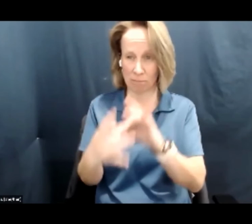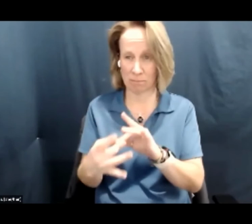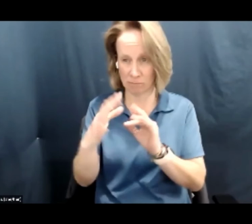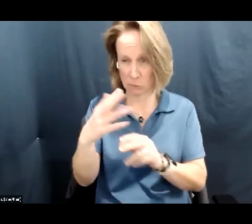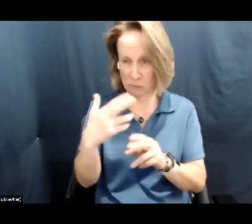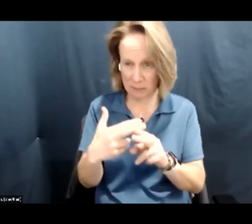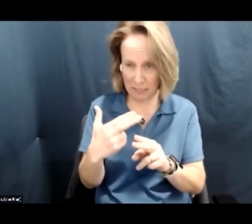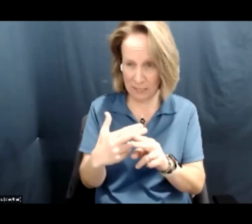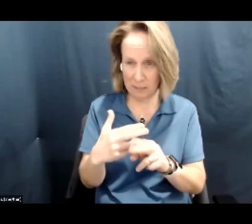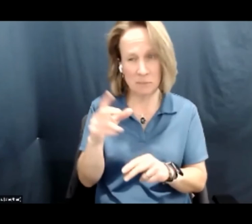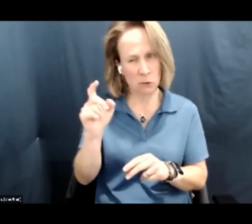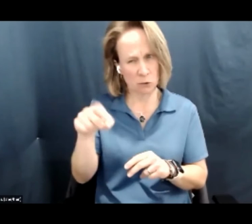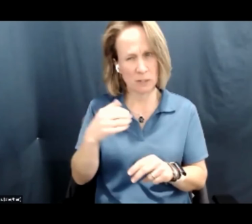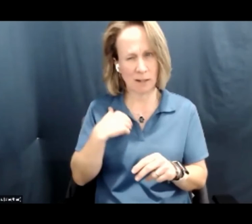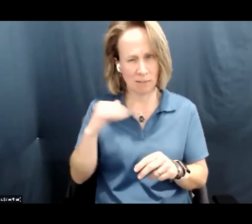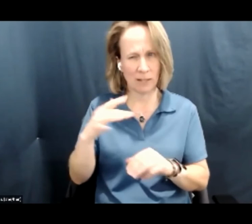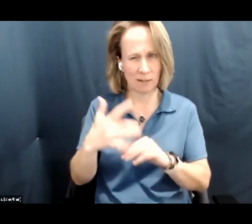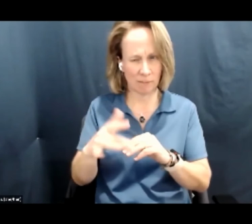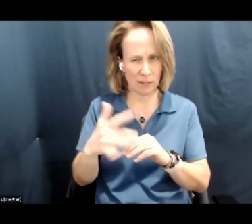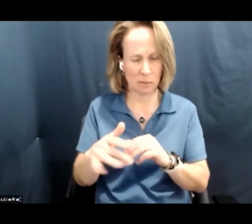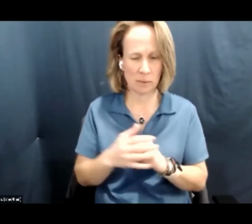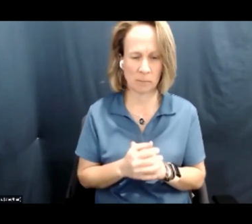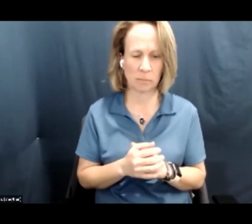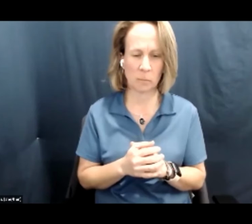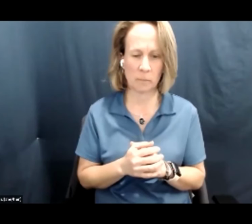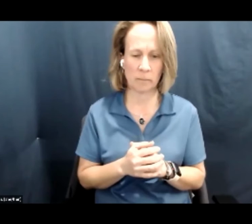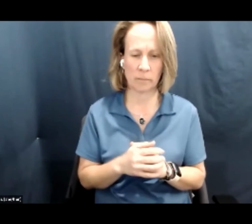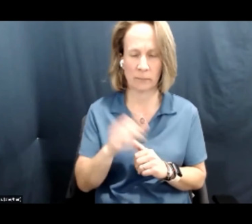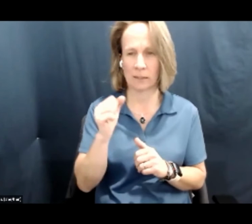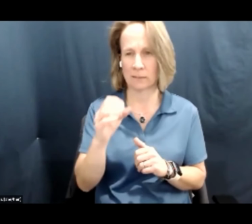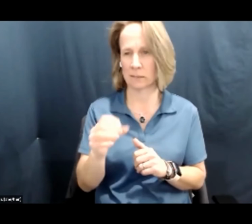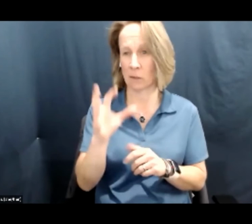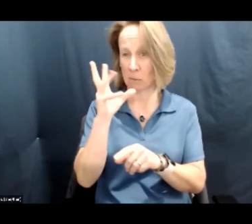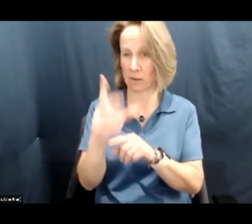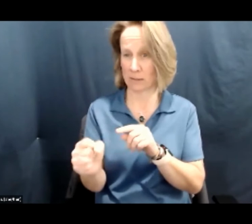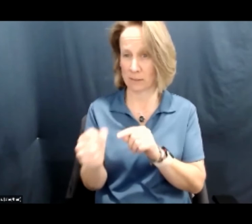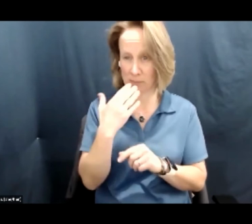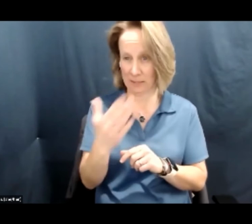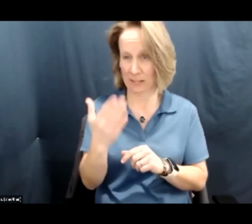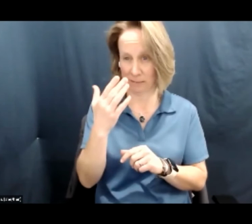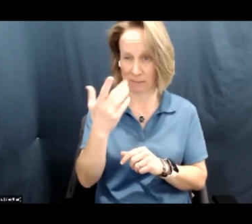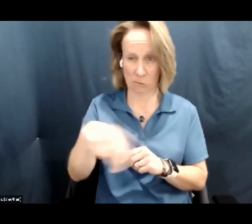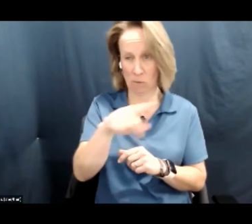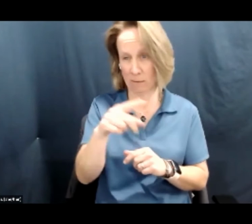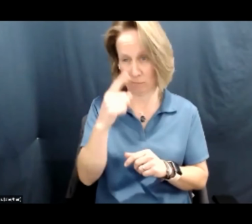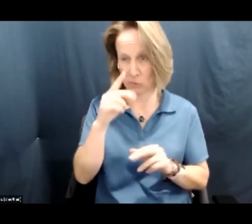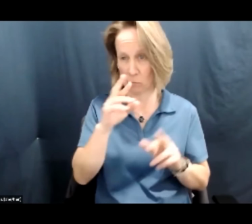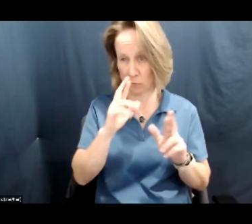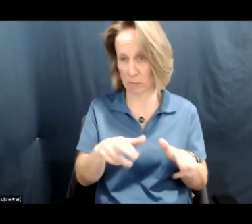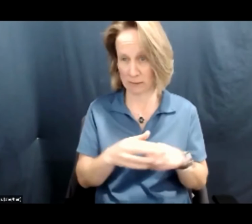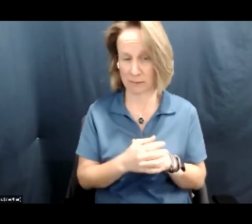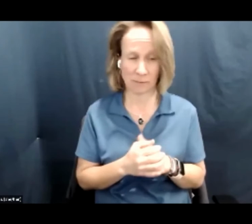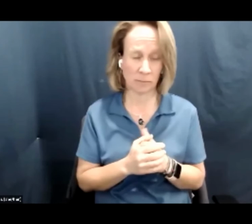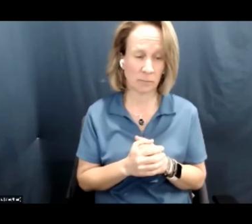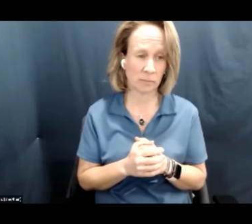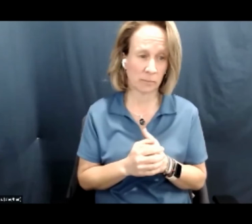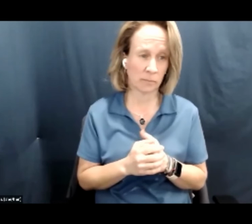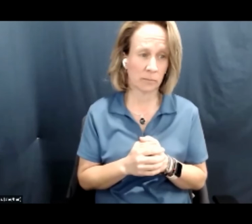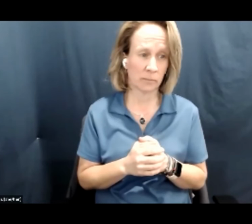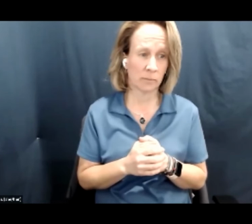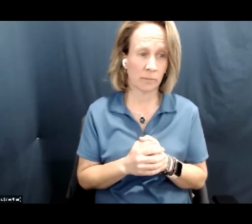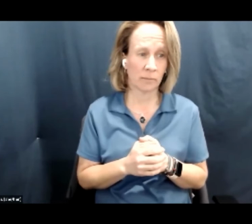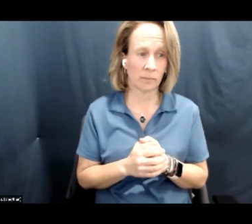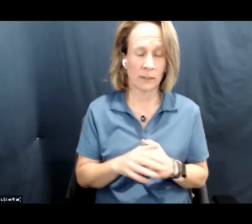should be available. So awesome. Thank you all for responding to this. Okay, so that's our